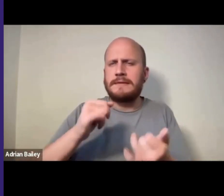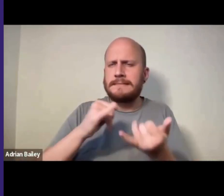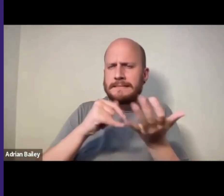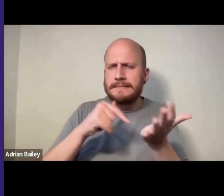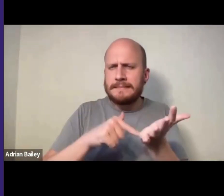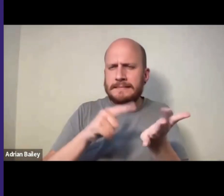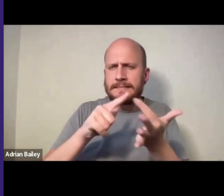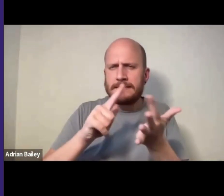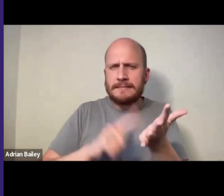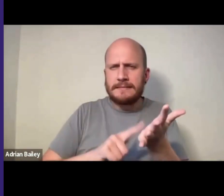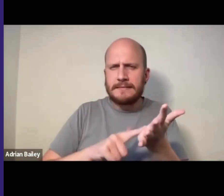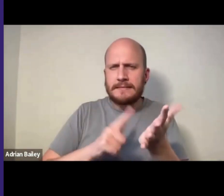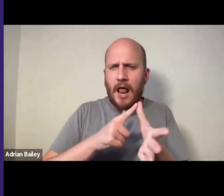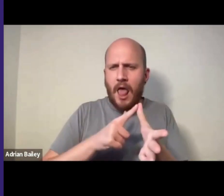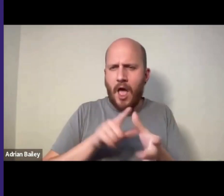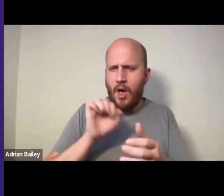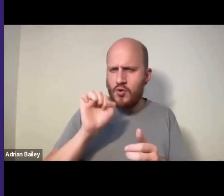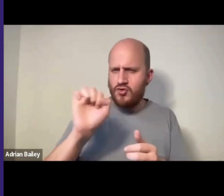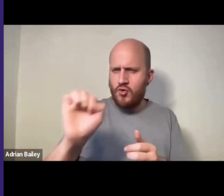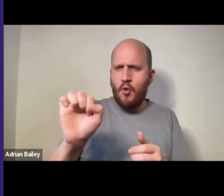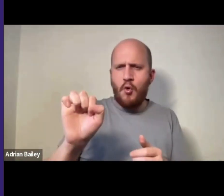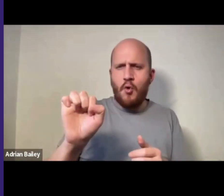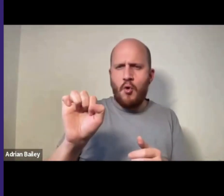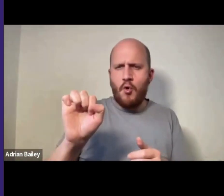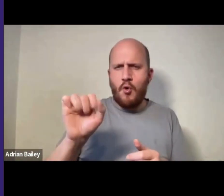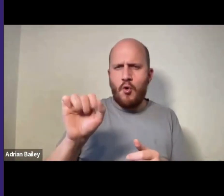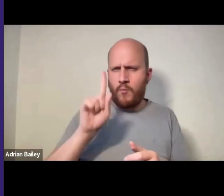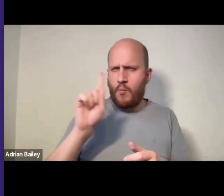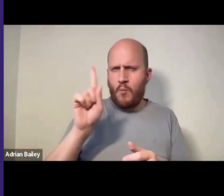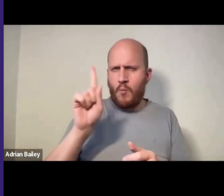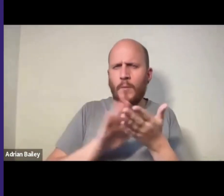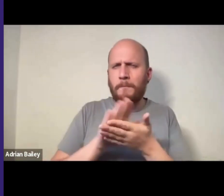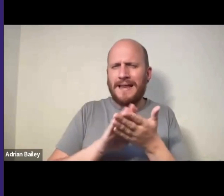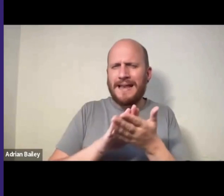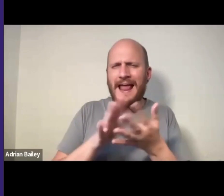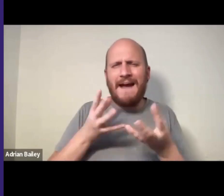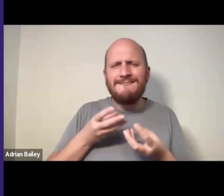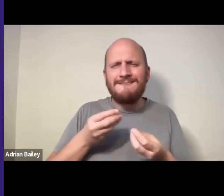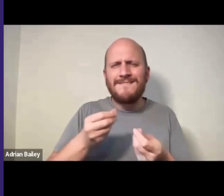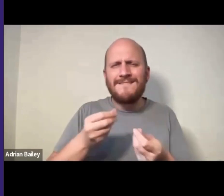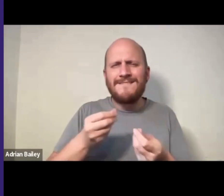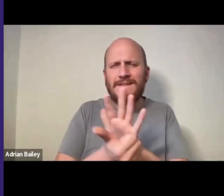wondering if you could share what you kind of meant by that.